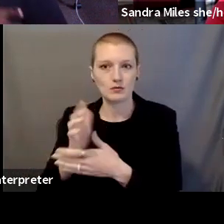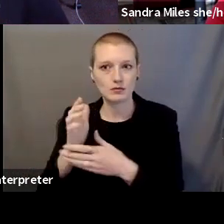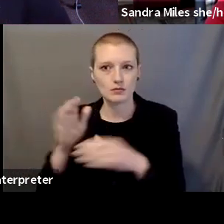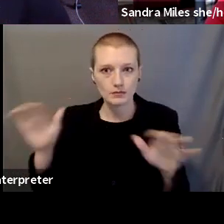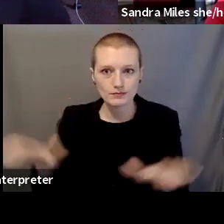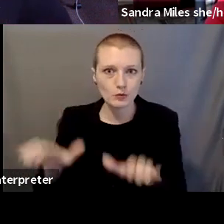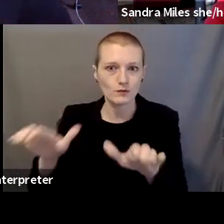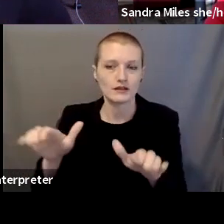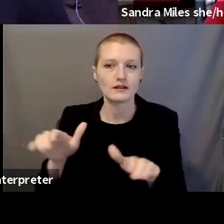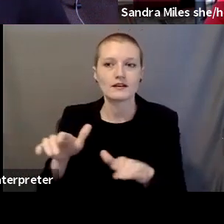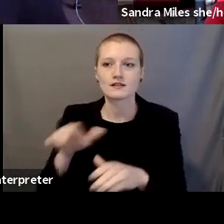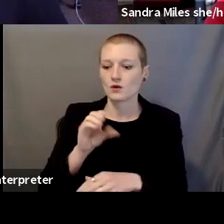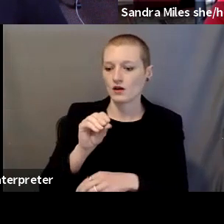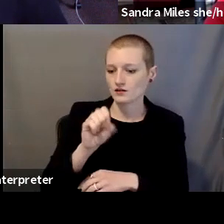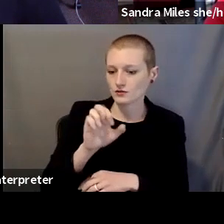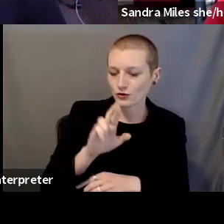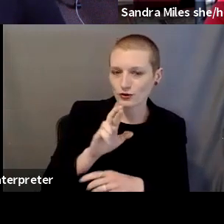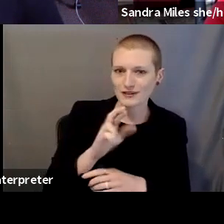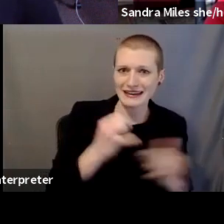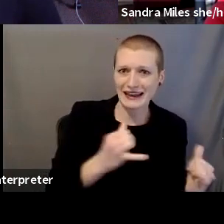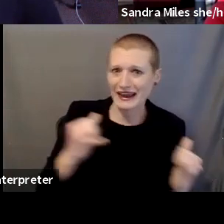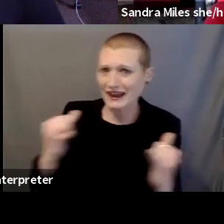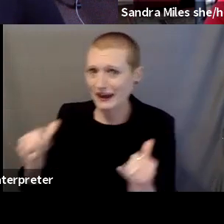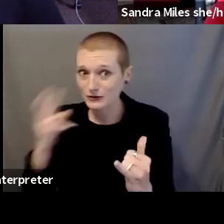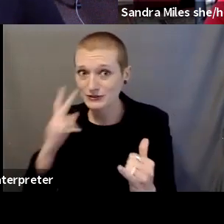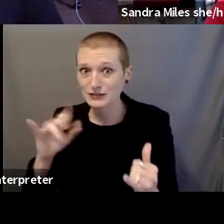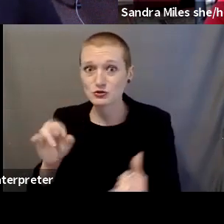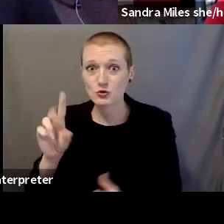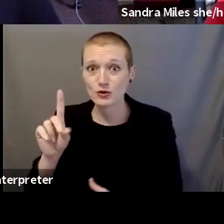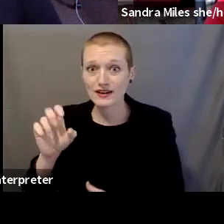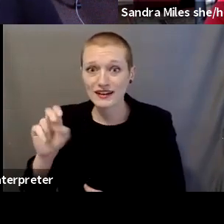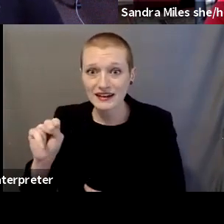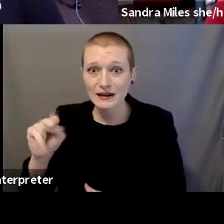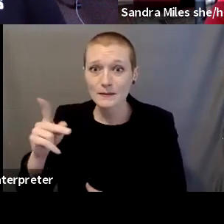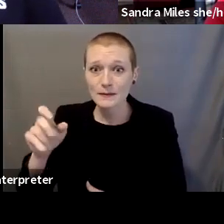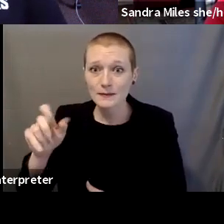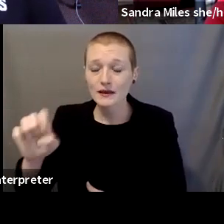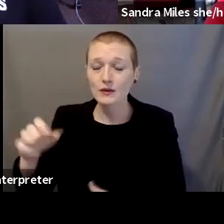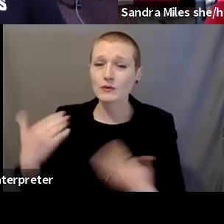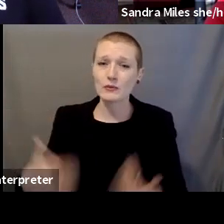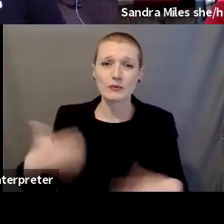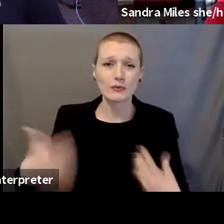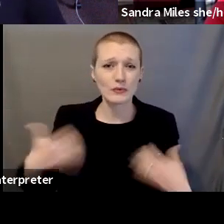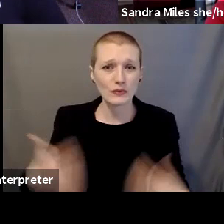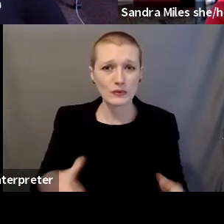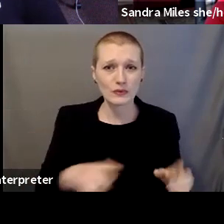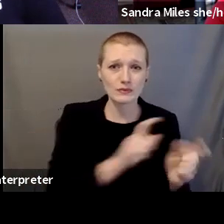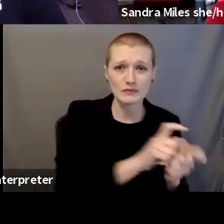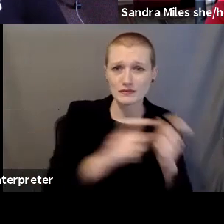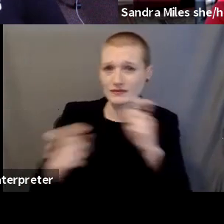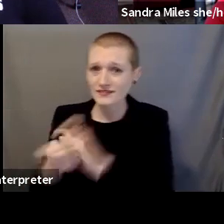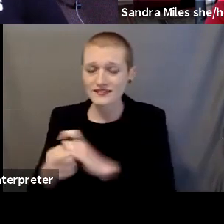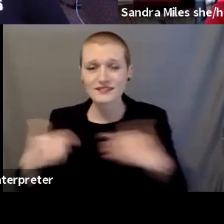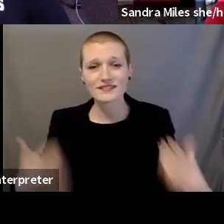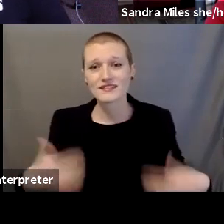all the way to like Jordan Peele is just crazy to see. And I think honestly, and I think that people who